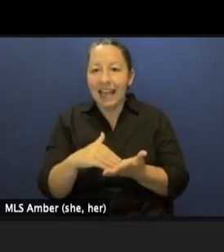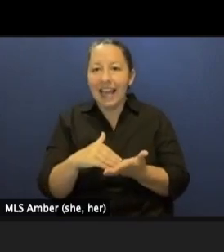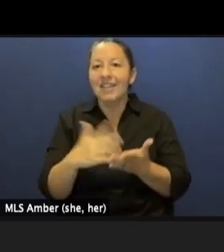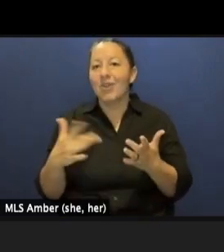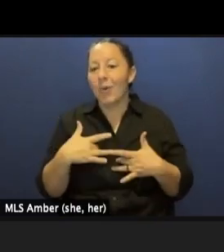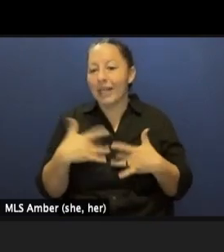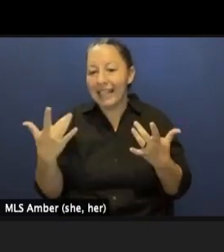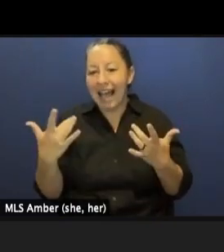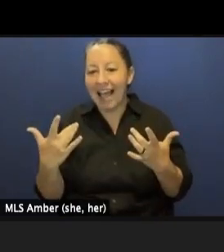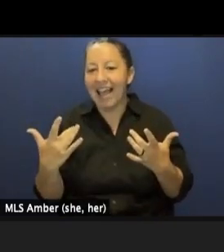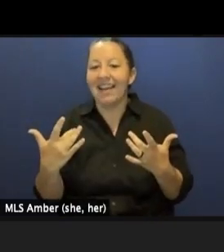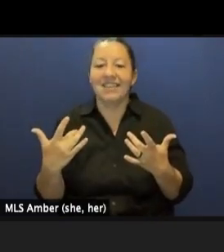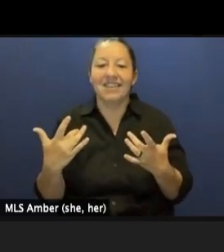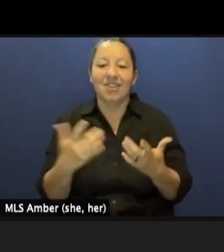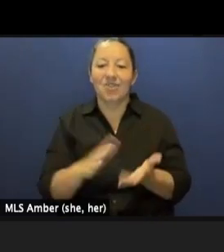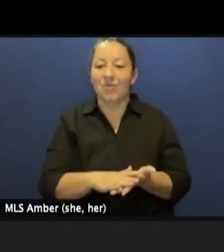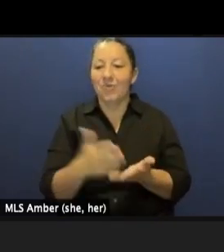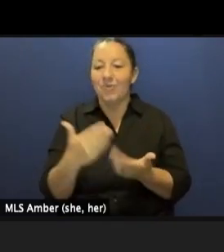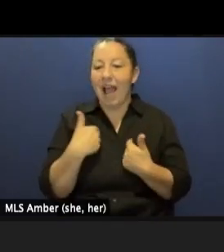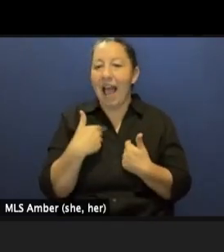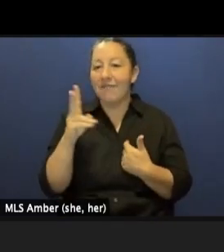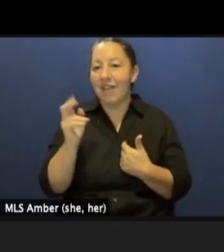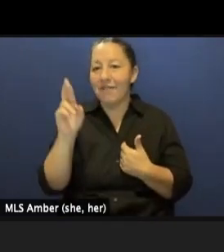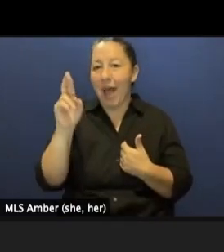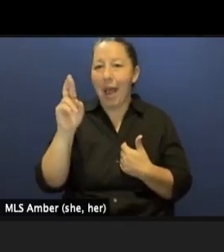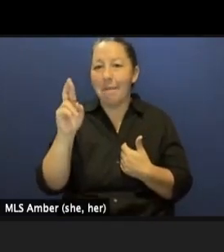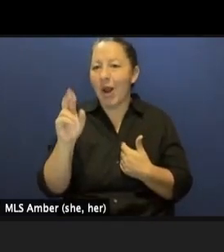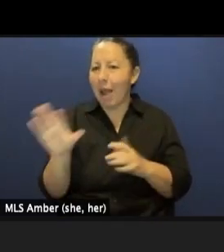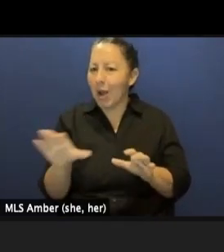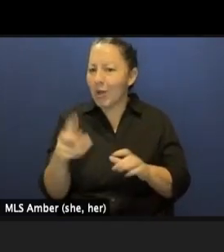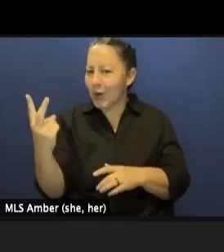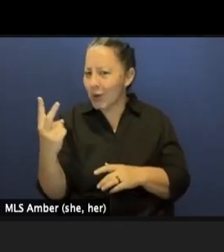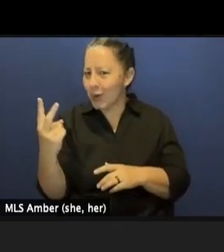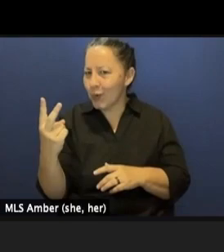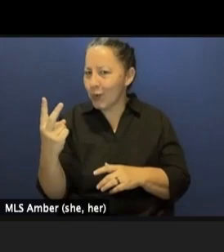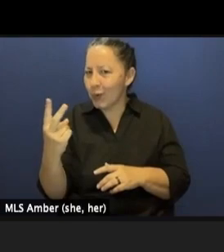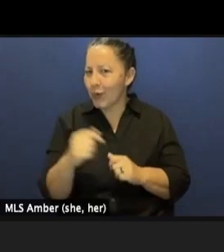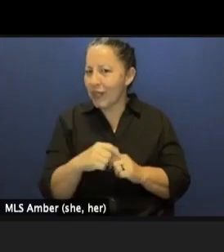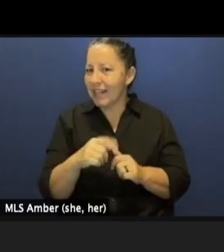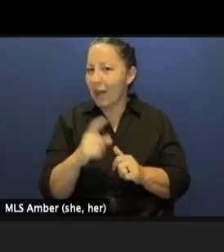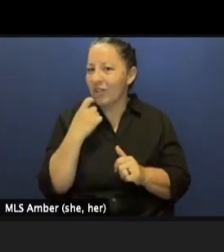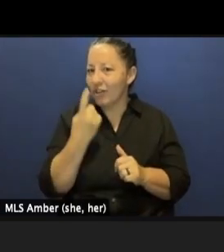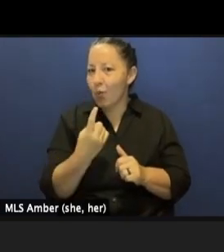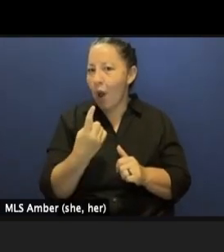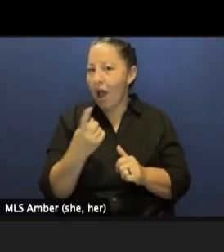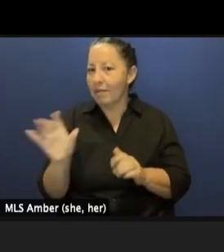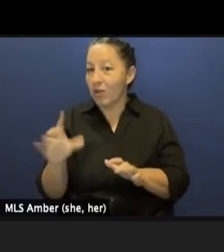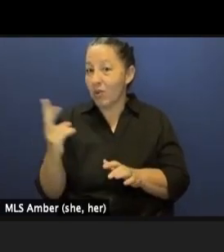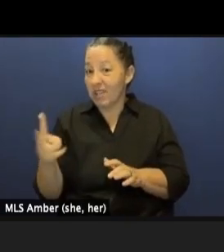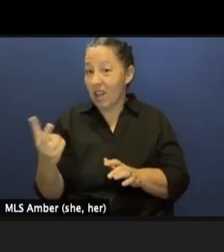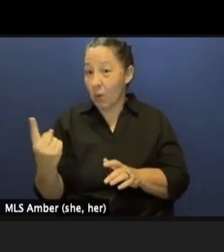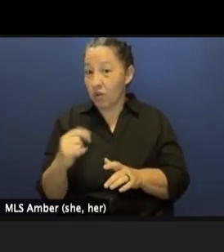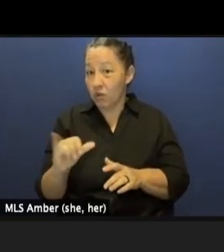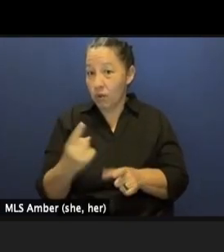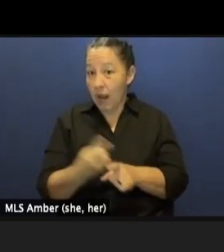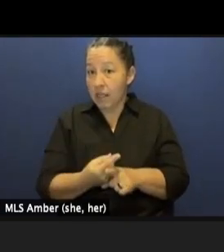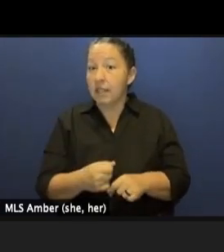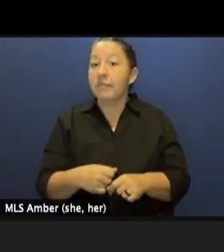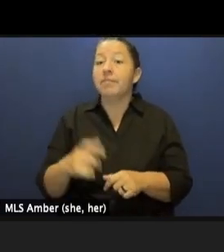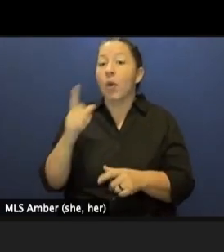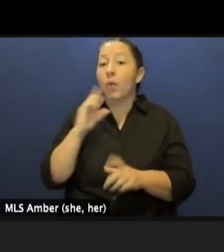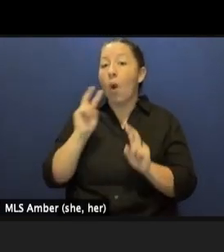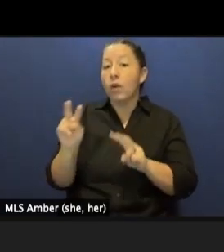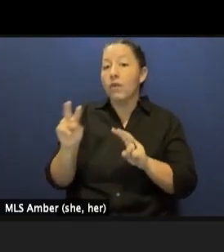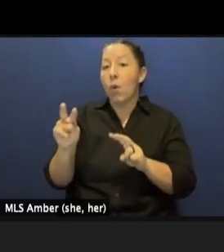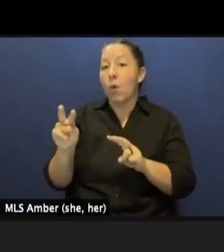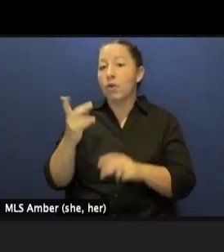excited to have Viper, to be looking forward to Viper and all that it's going to reveal, and